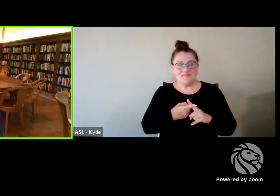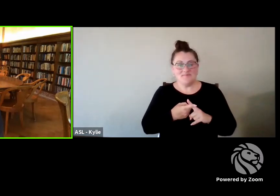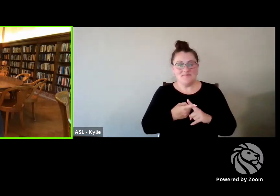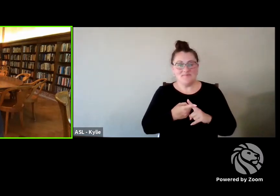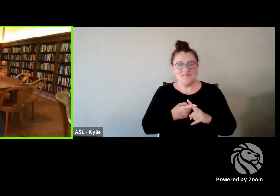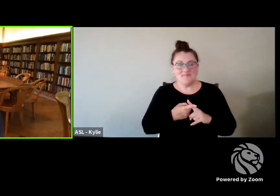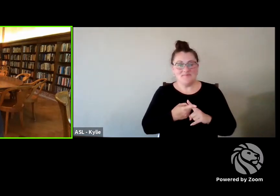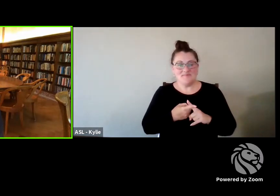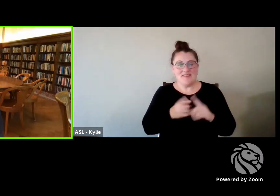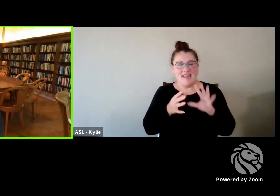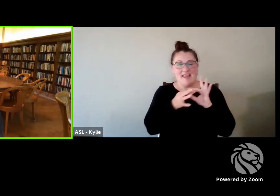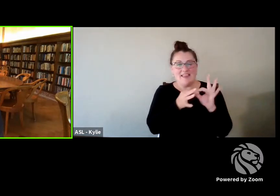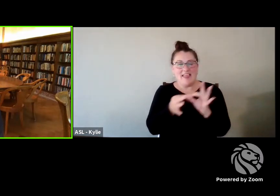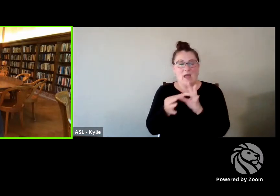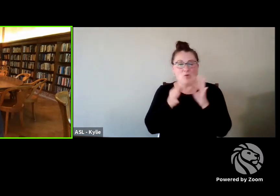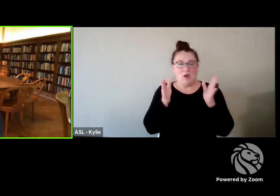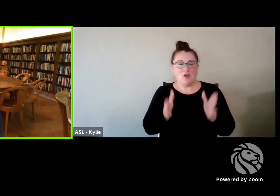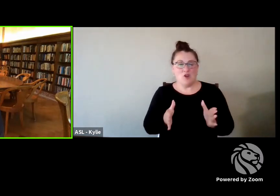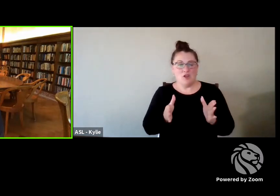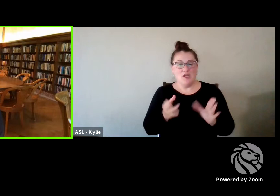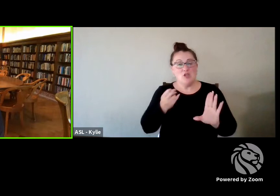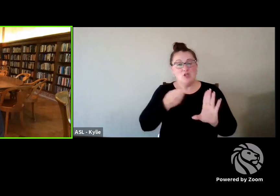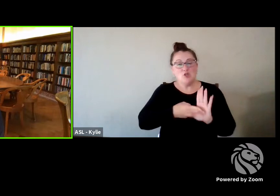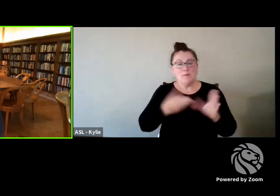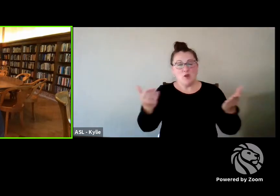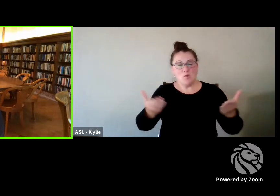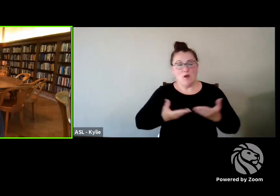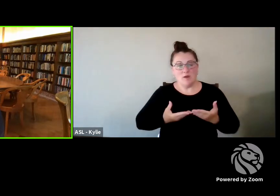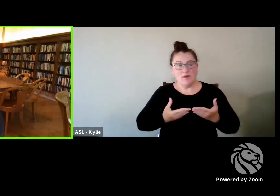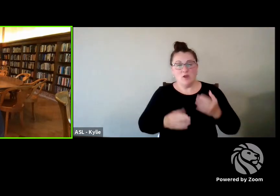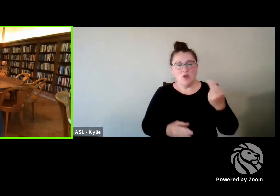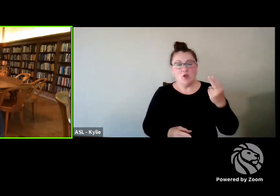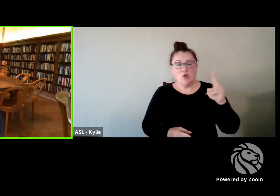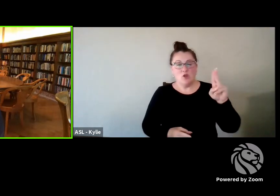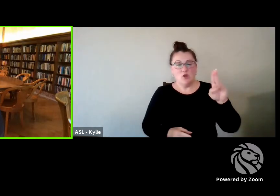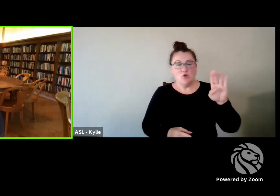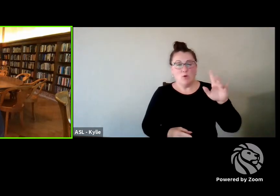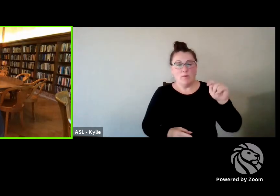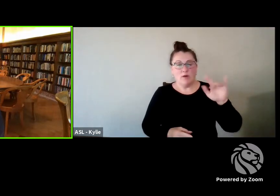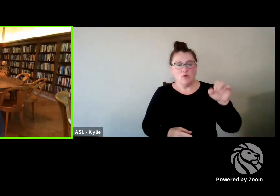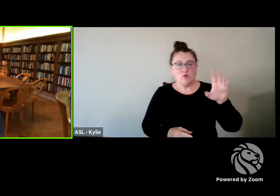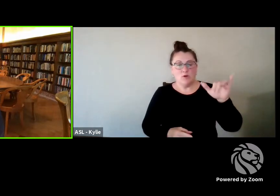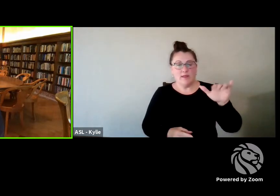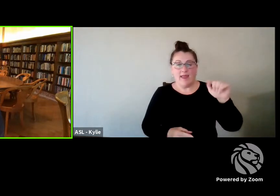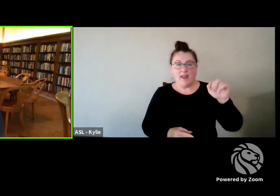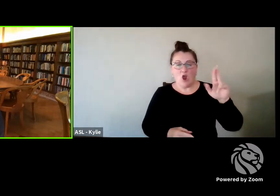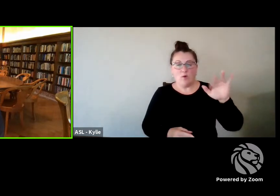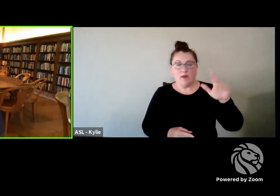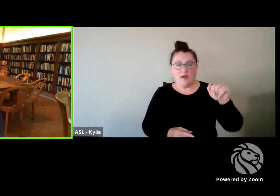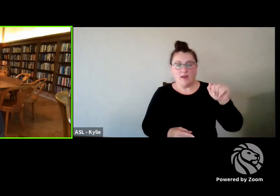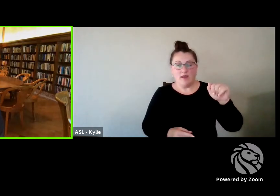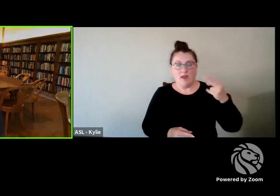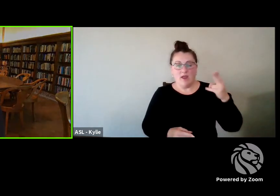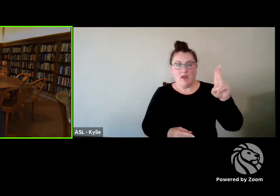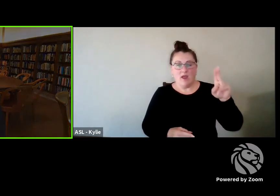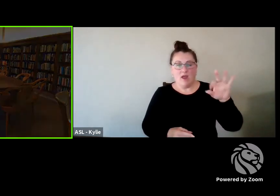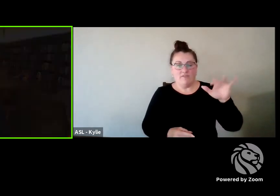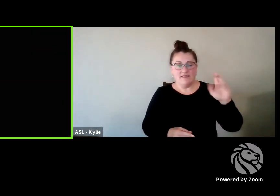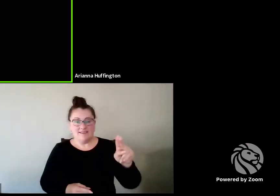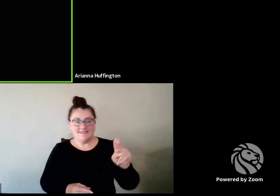and great collaborators, please join me in welcoming Hubert Joly and Arianna Huffington.